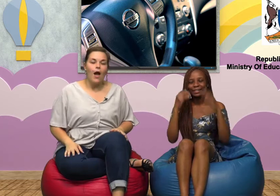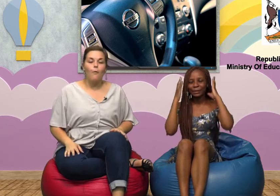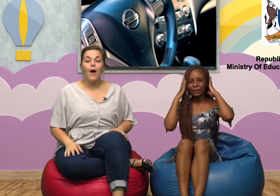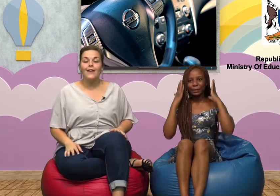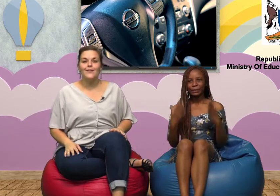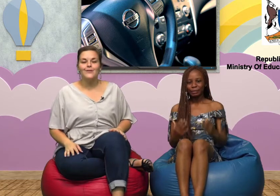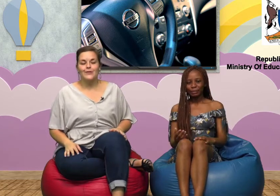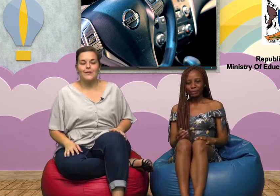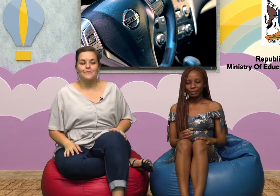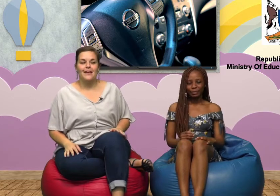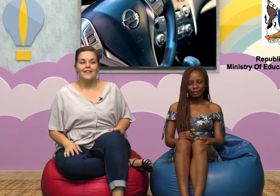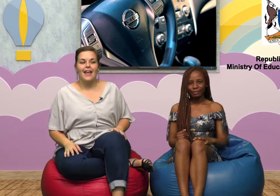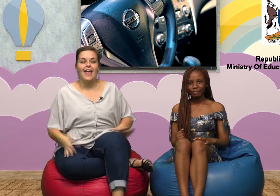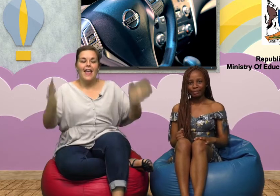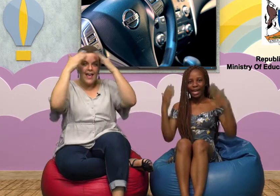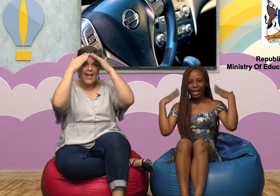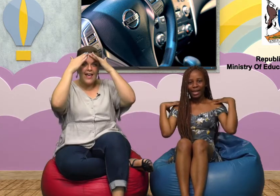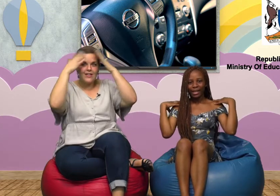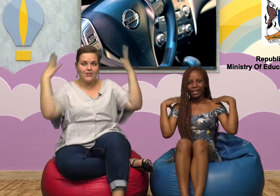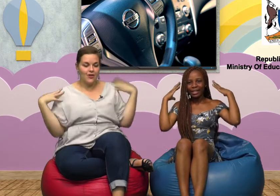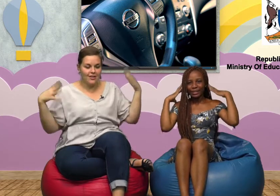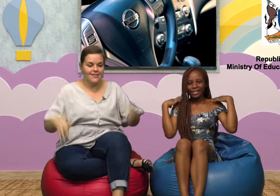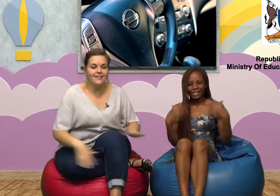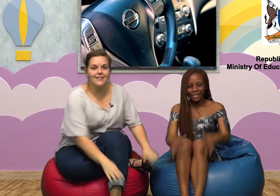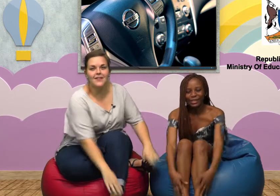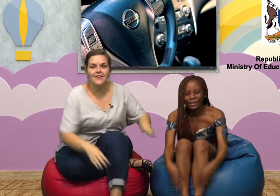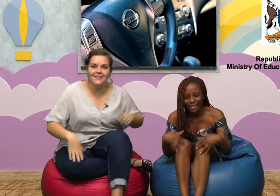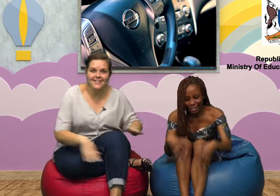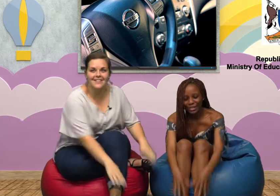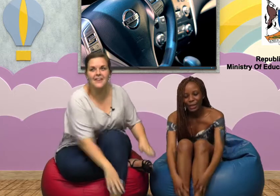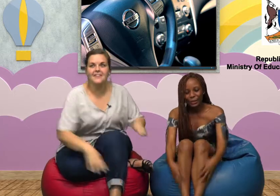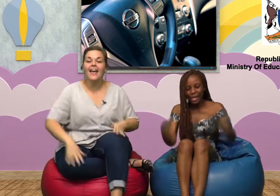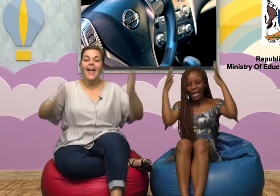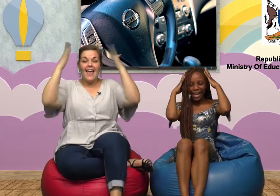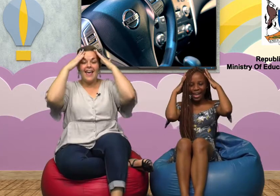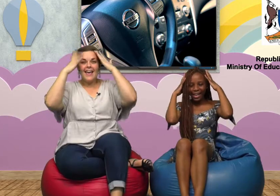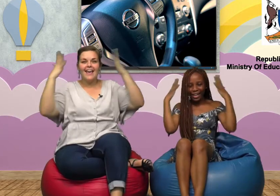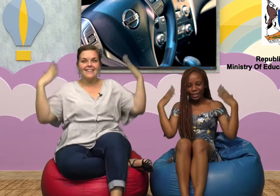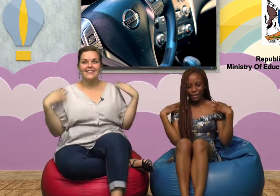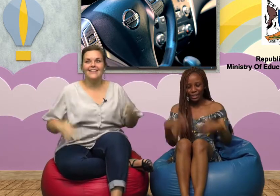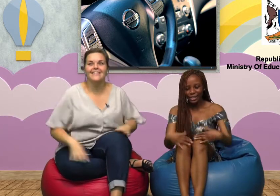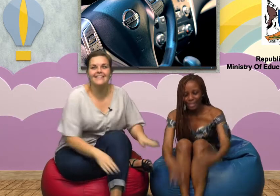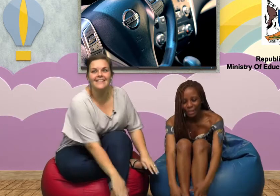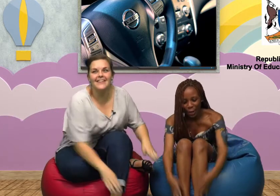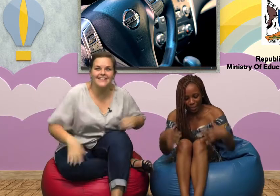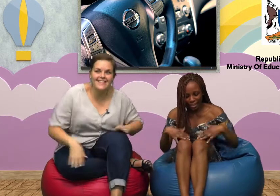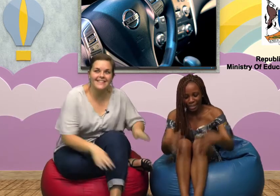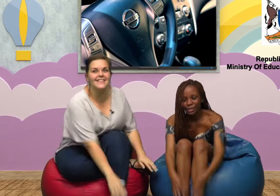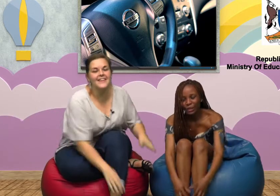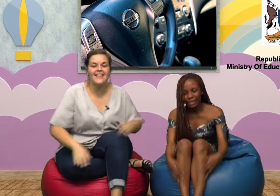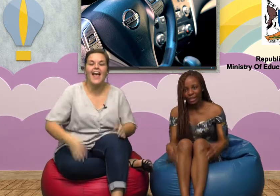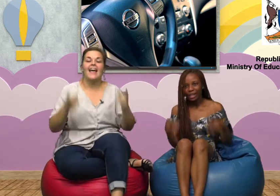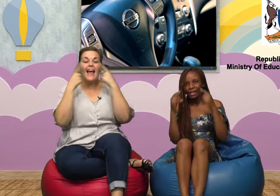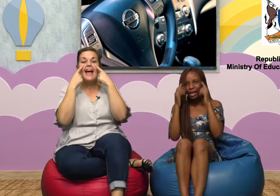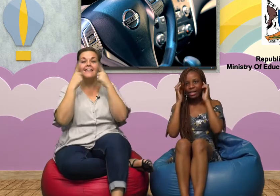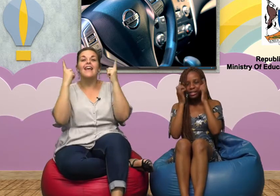One. Two. Three. Head, Shoulders, Knees and Toes, Knees and Toes. Head, Shoulders, Knees and Toes, Knees and